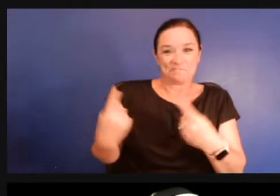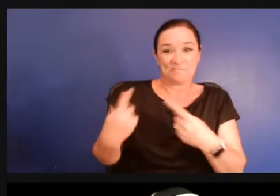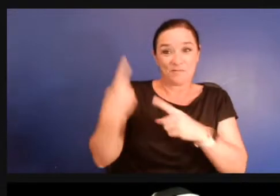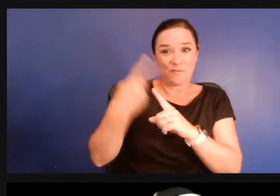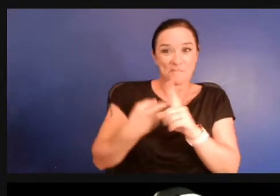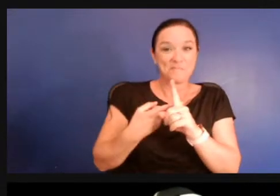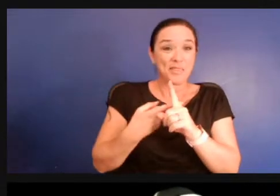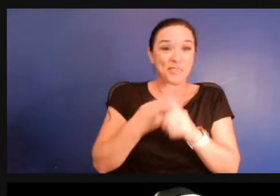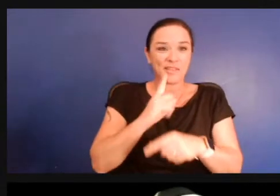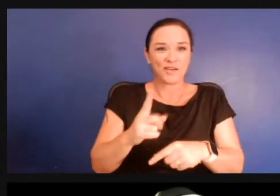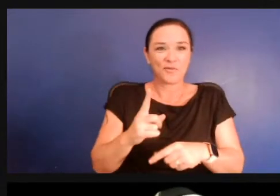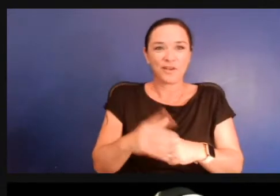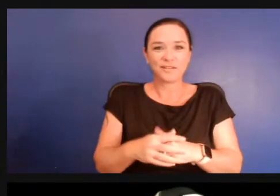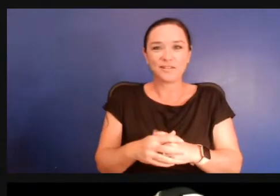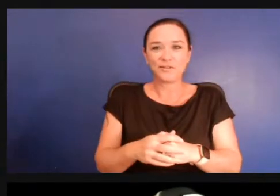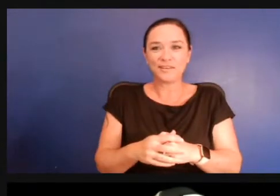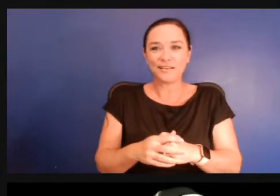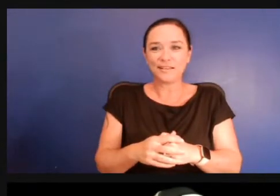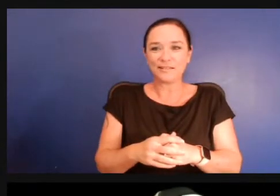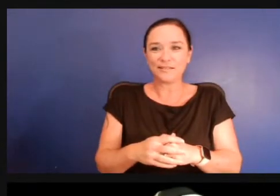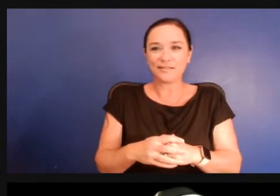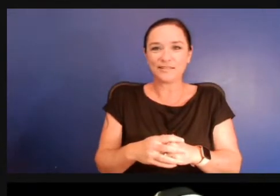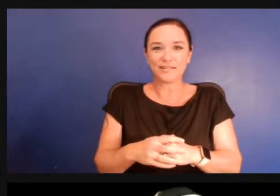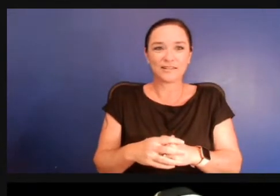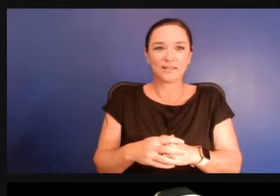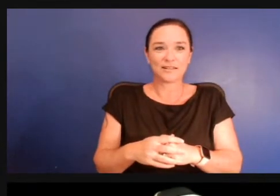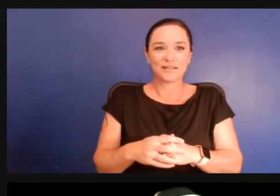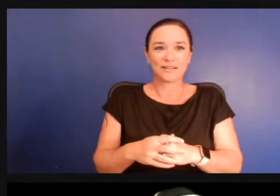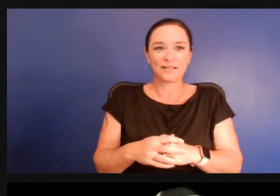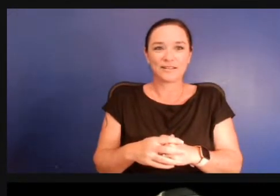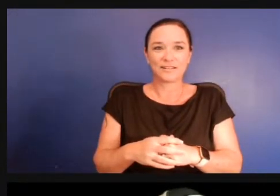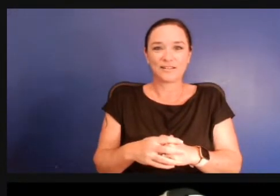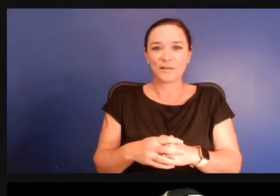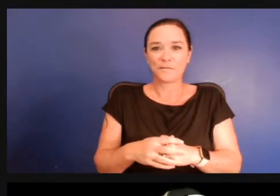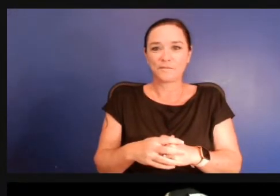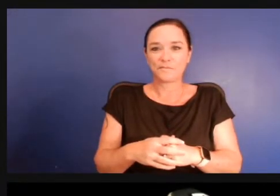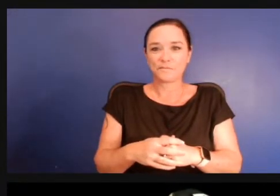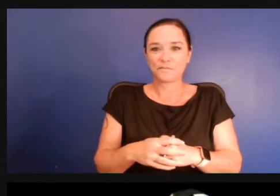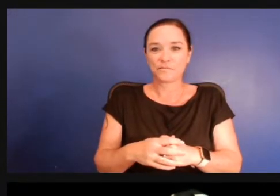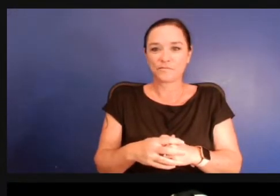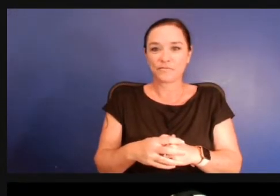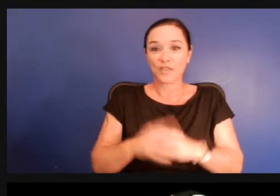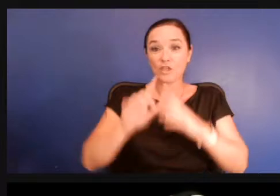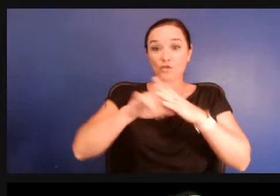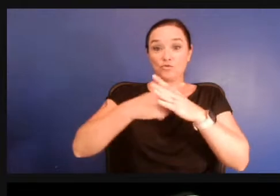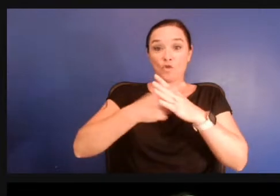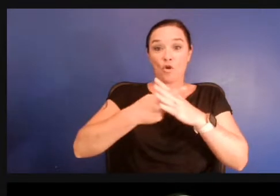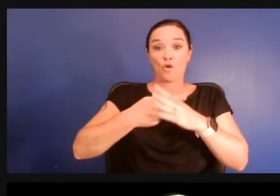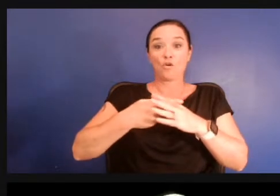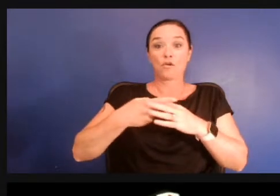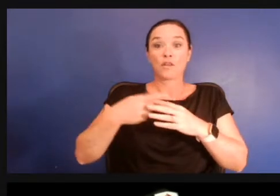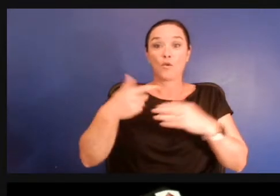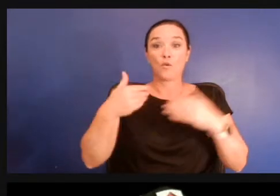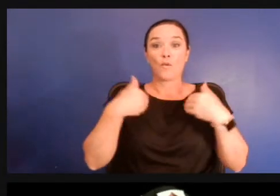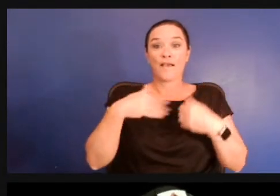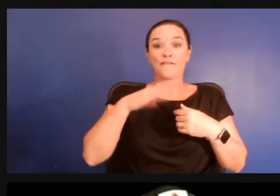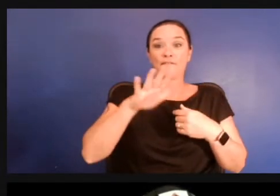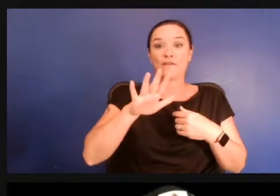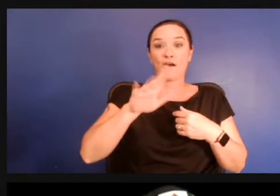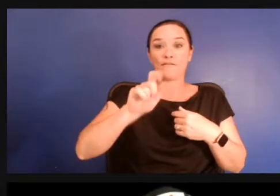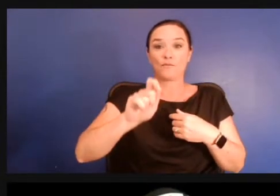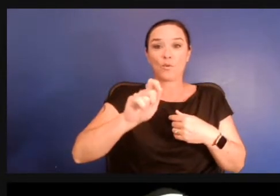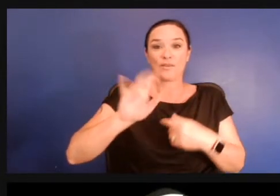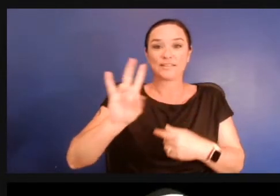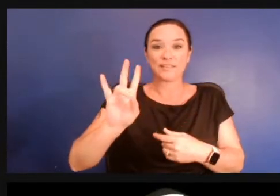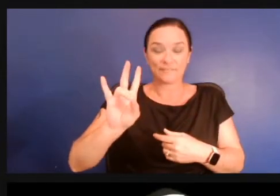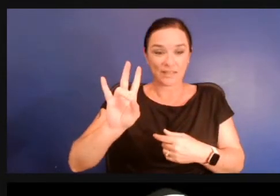volcano. Even longer, back to October, really, right? So to start off, here is our 5.7. We might as well